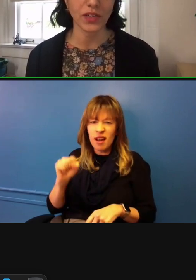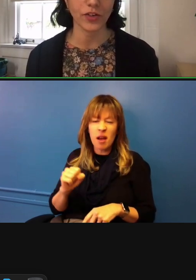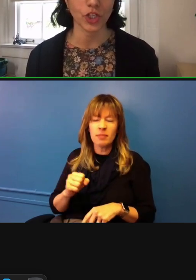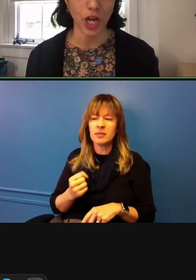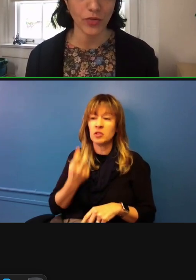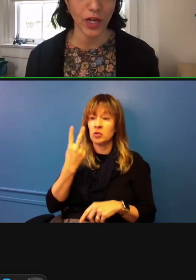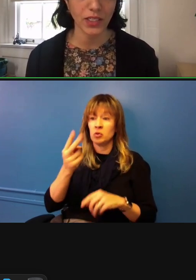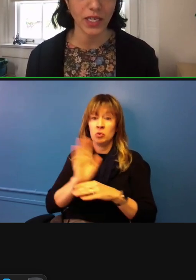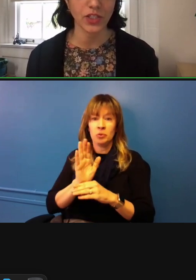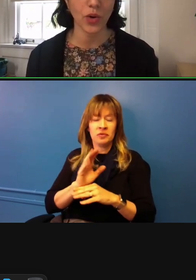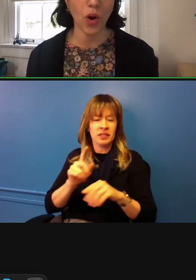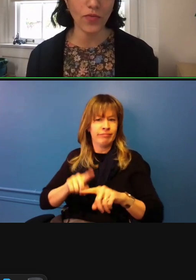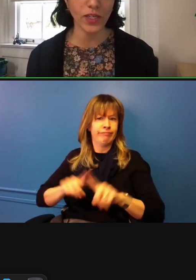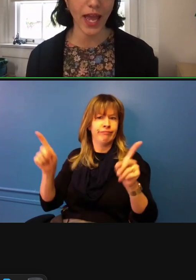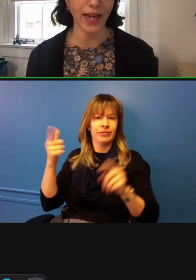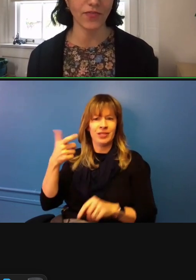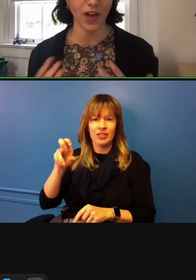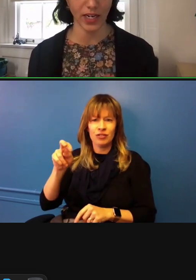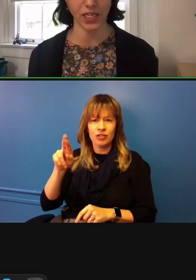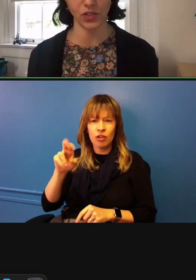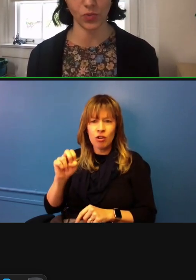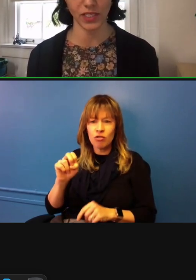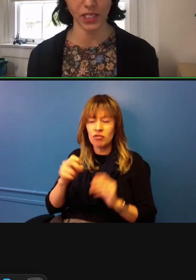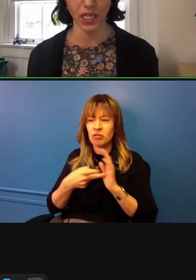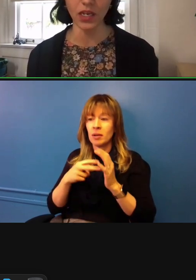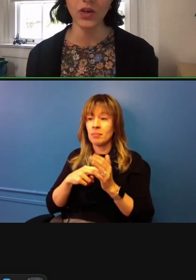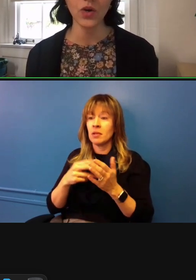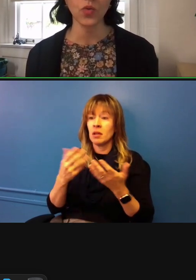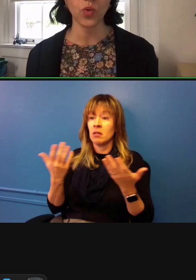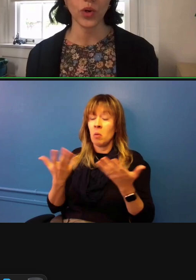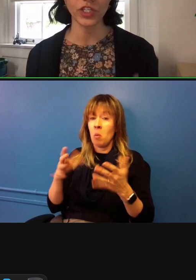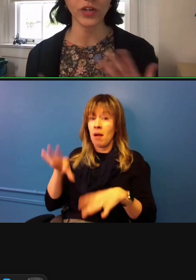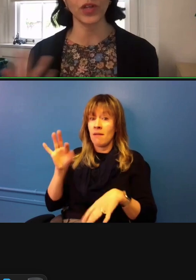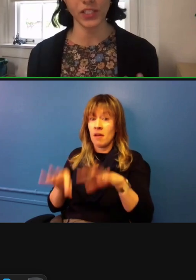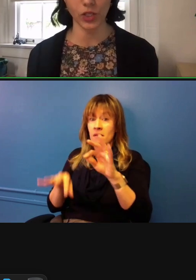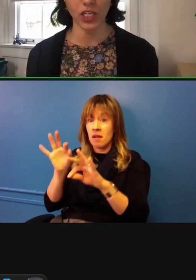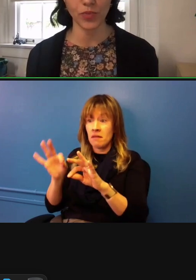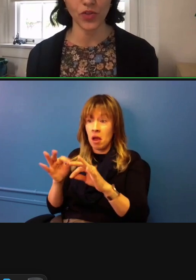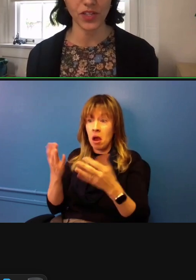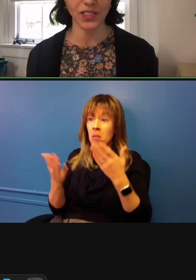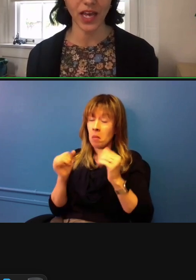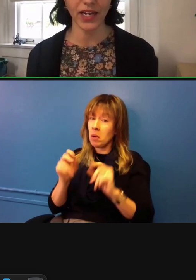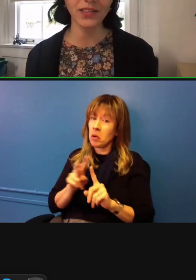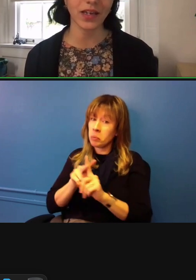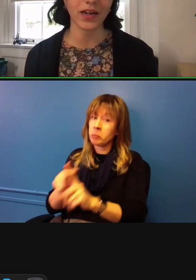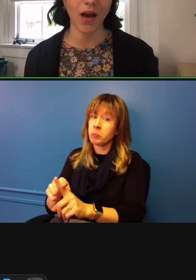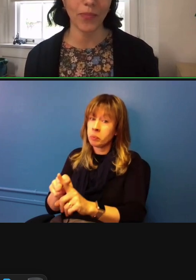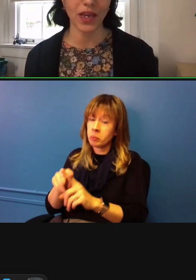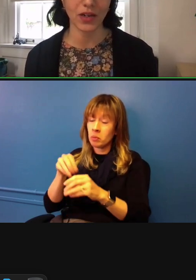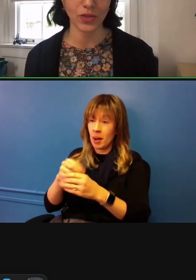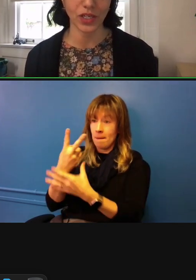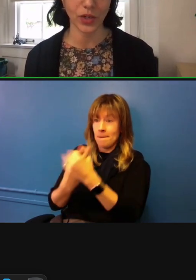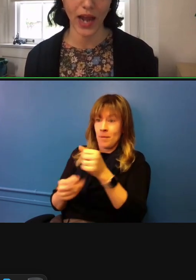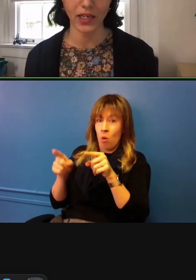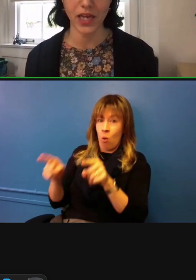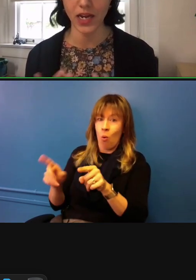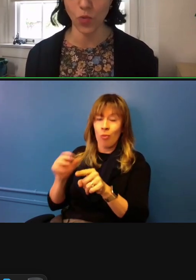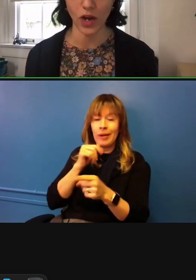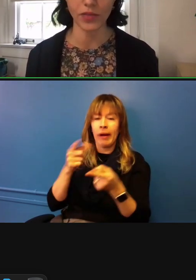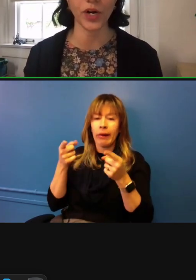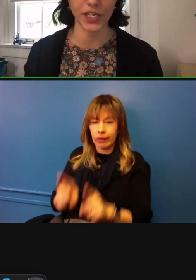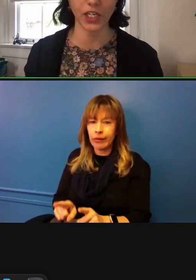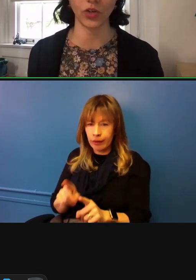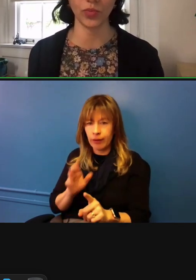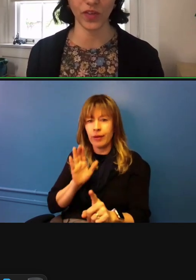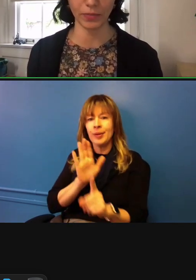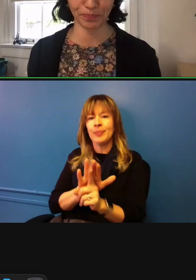were totally different genres, and so hopefully any findings we see would generalize across both of these settings and not be idiosyncratic to any